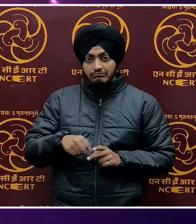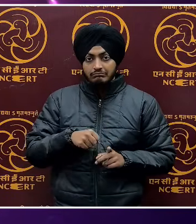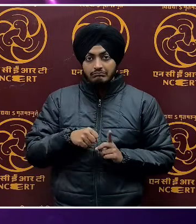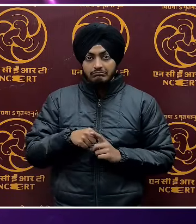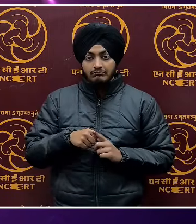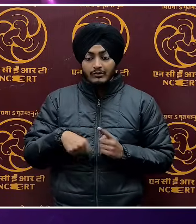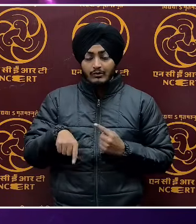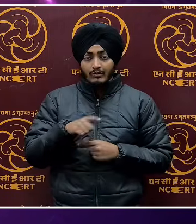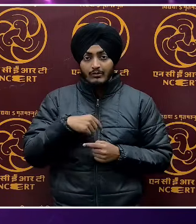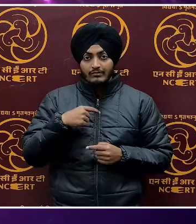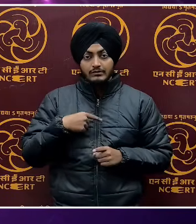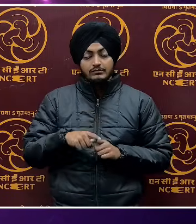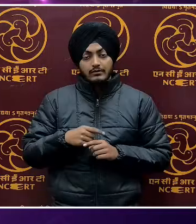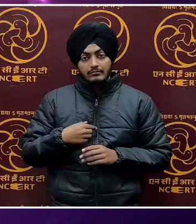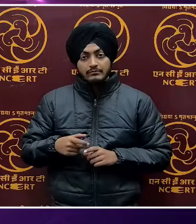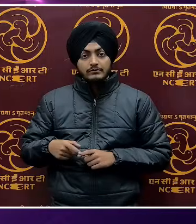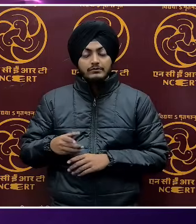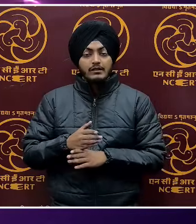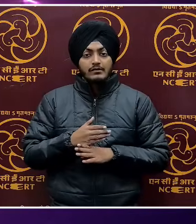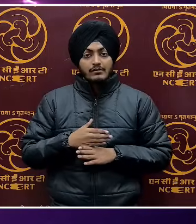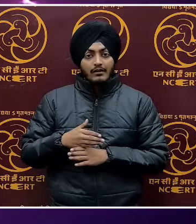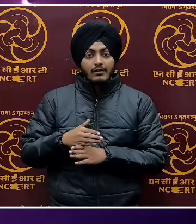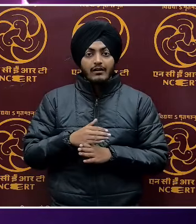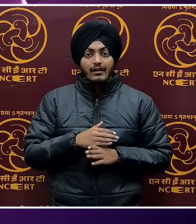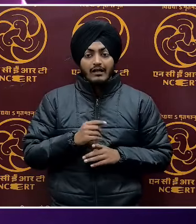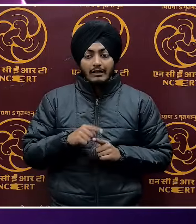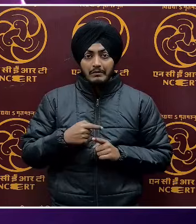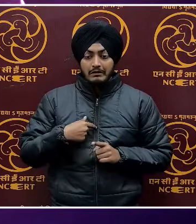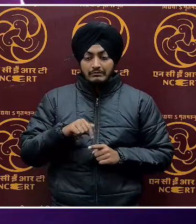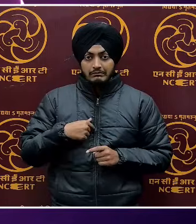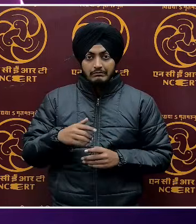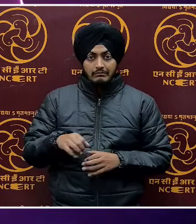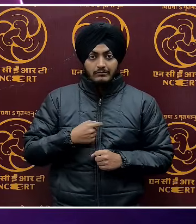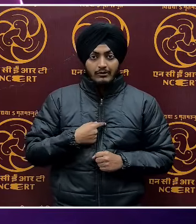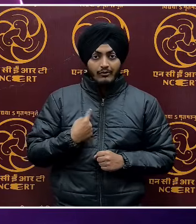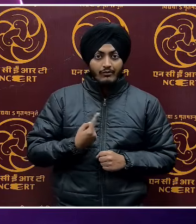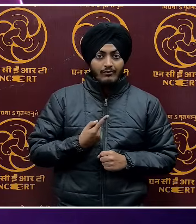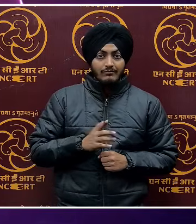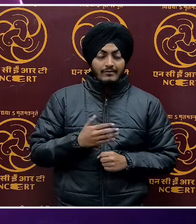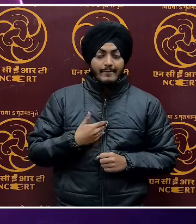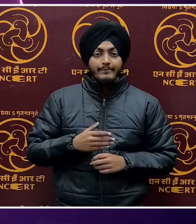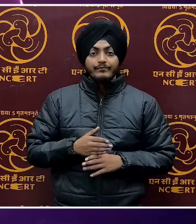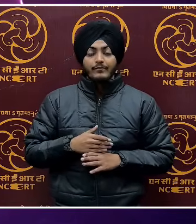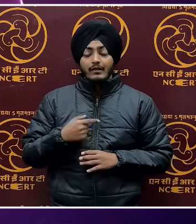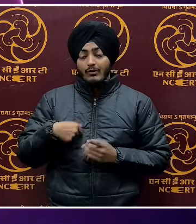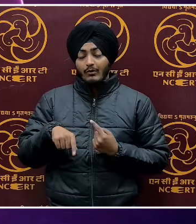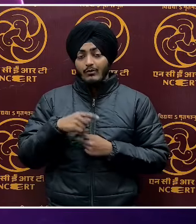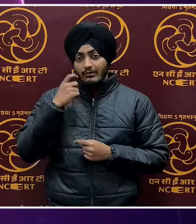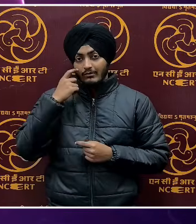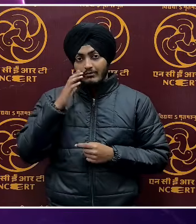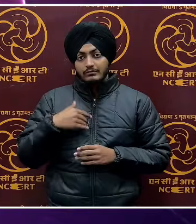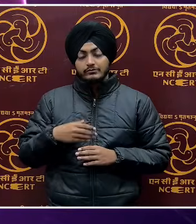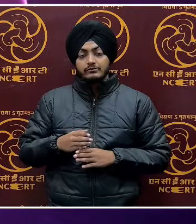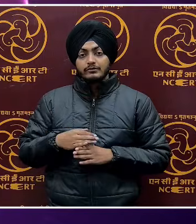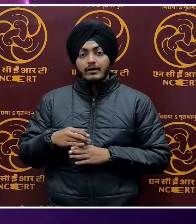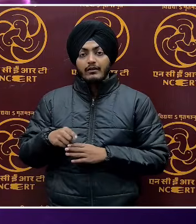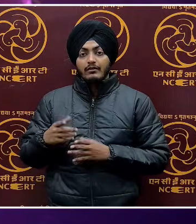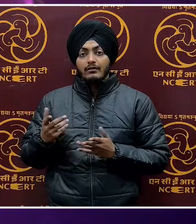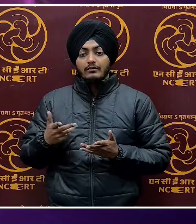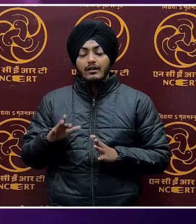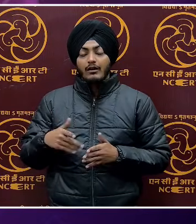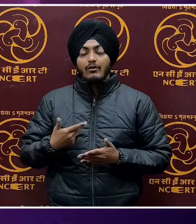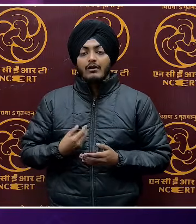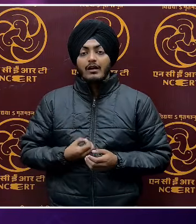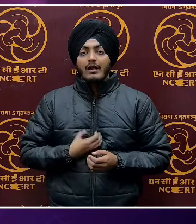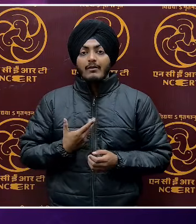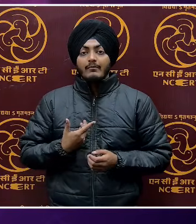know that we should share things, right? Instead of making things our own, we should know how to share things with other and how to be